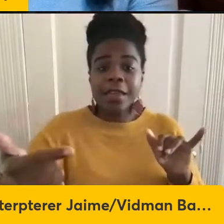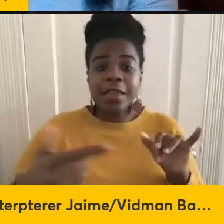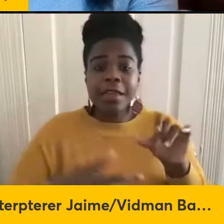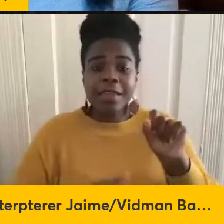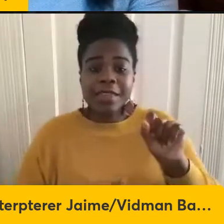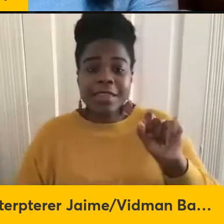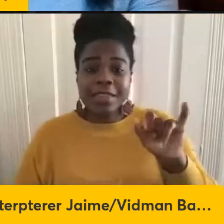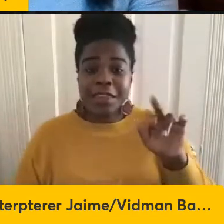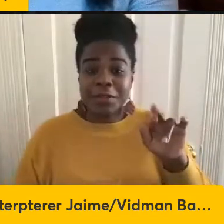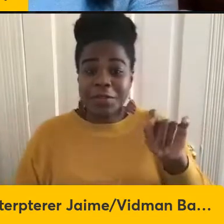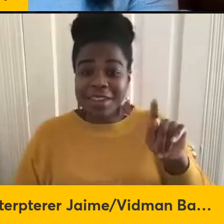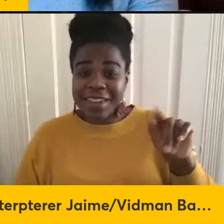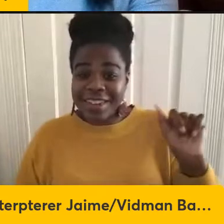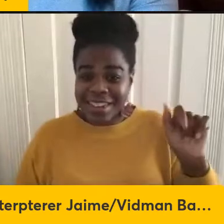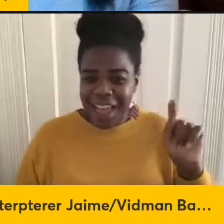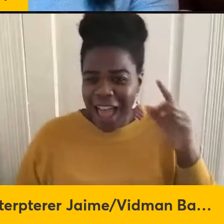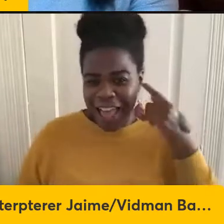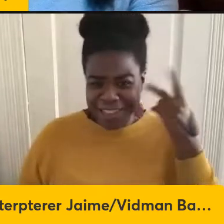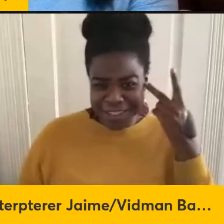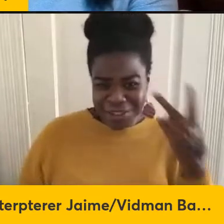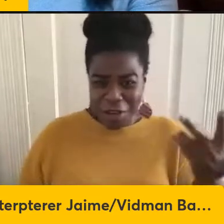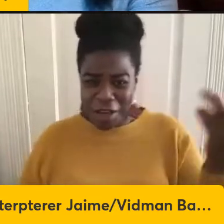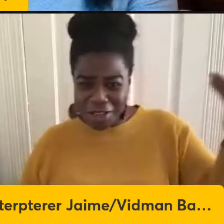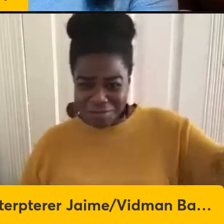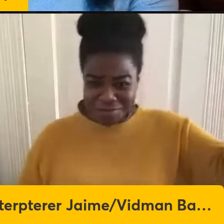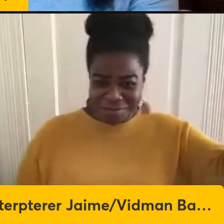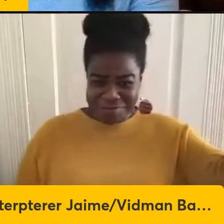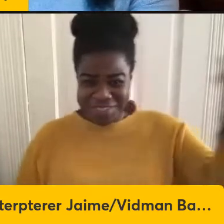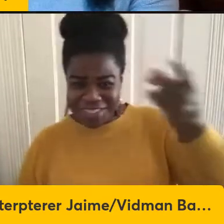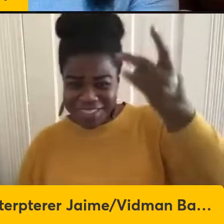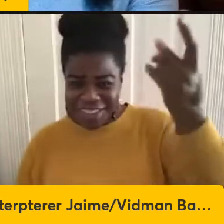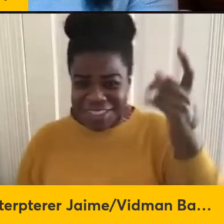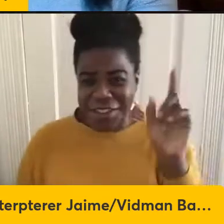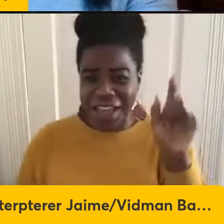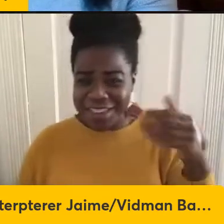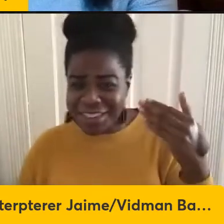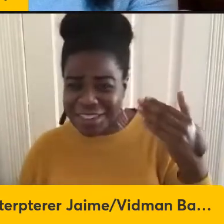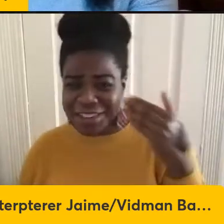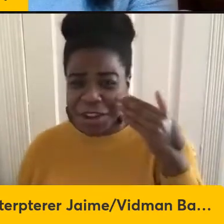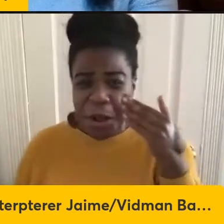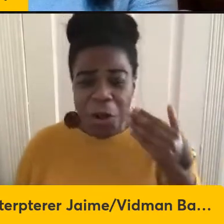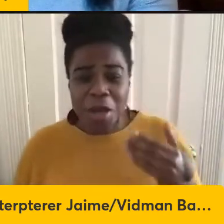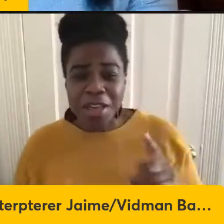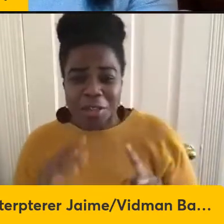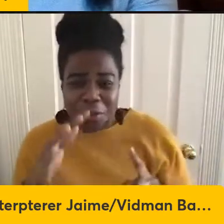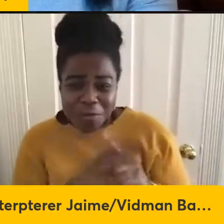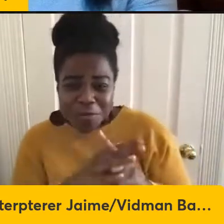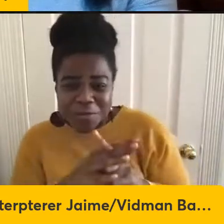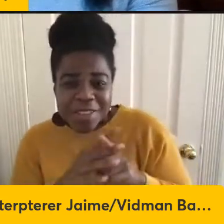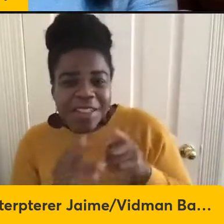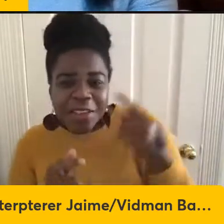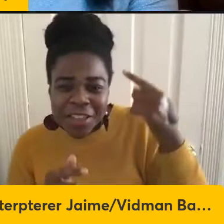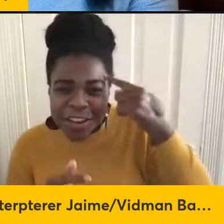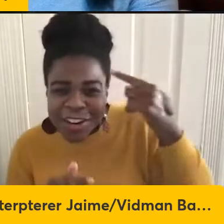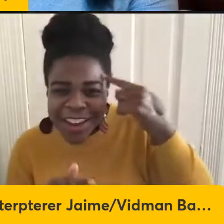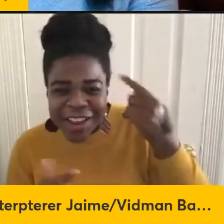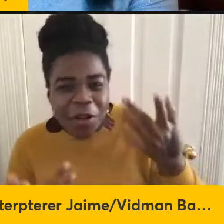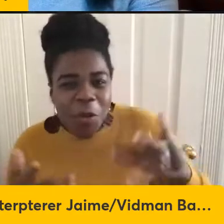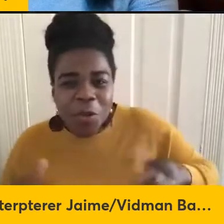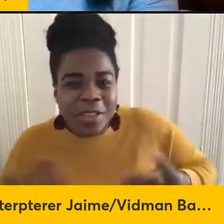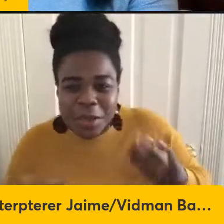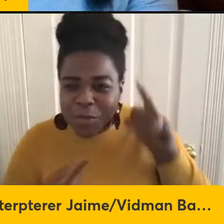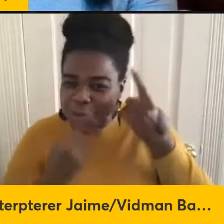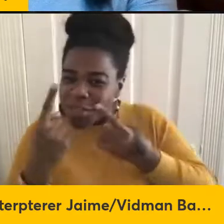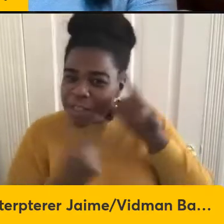her doing the snap clap there. So I need to know what popped up in your mind when you considered this